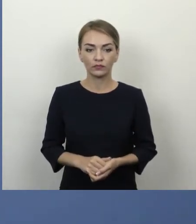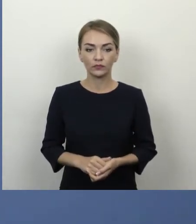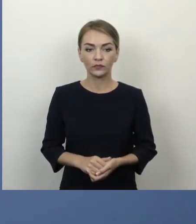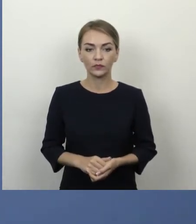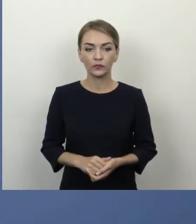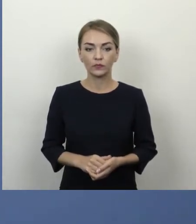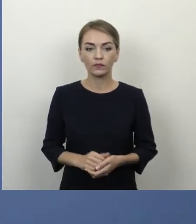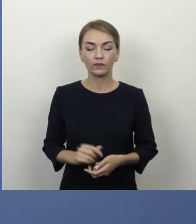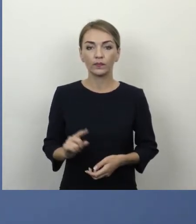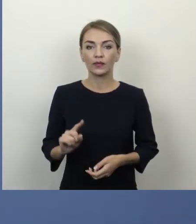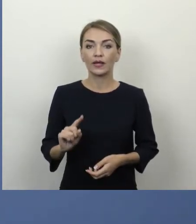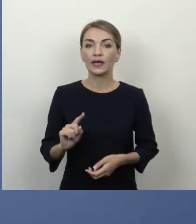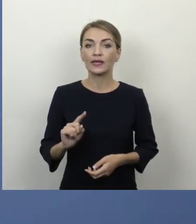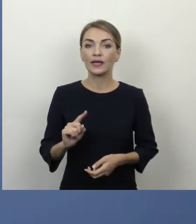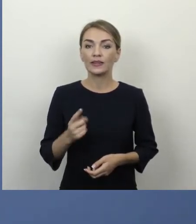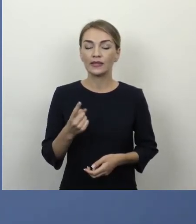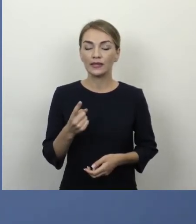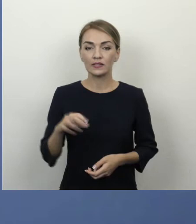certainty.